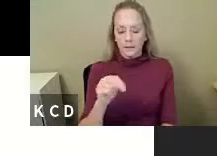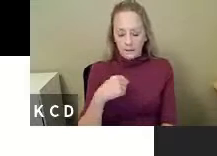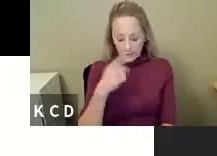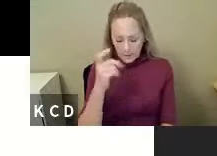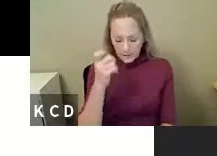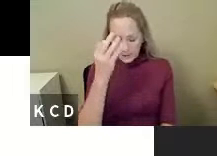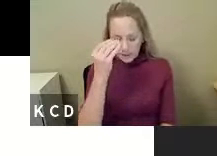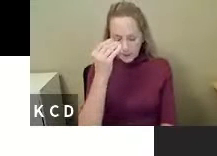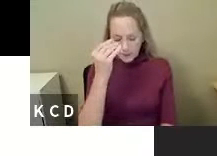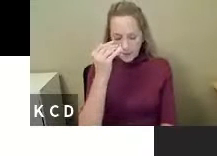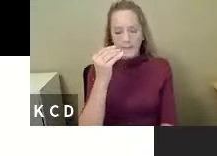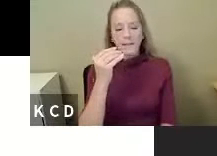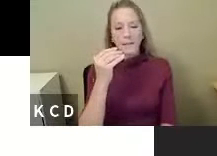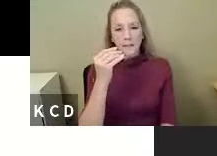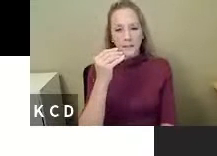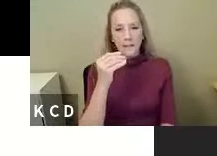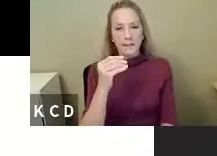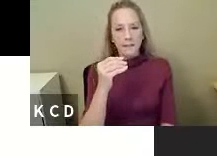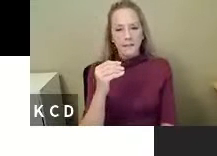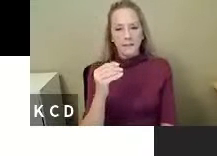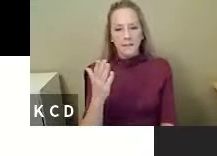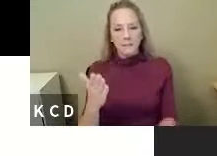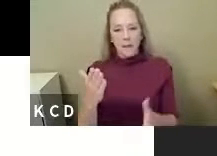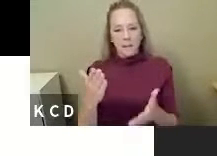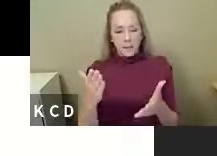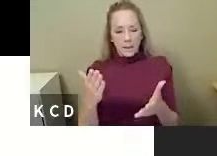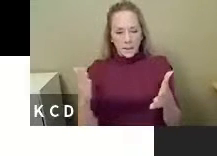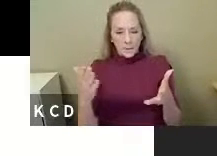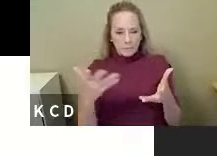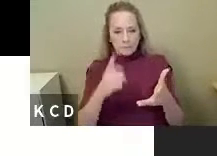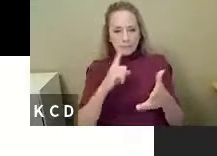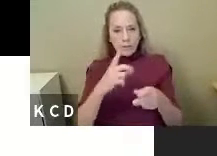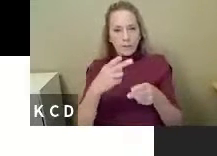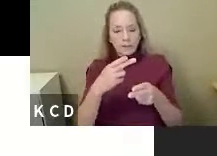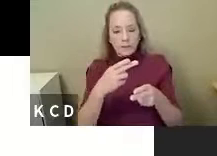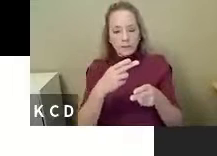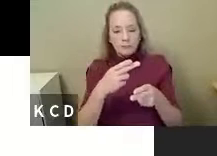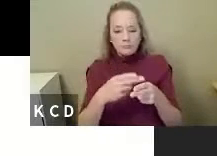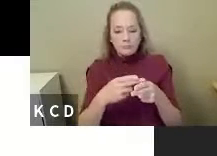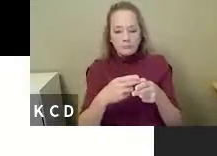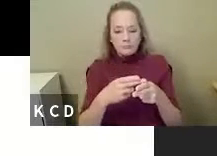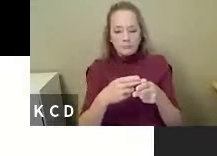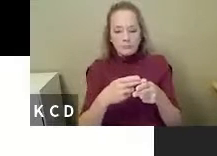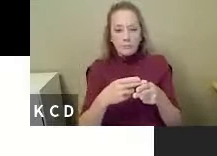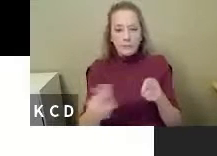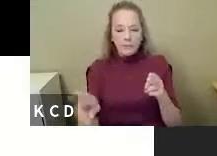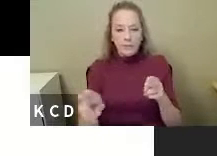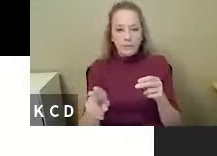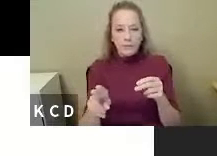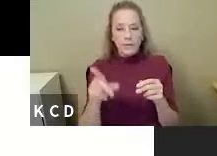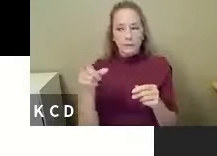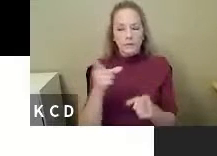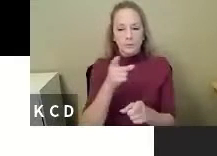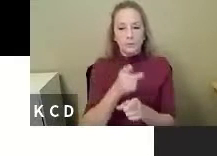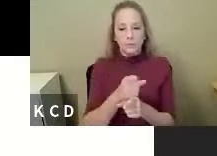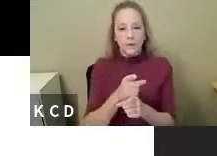think about it and maybe simplify things. You know, I think you're right. I mean, testing